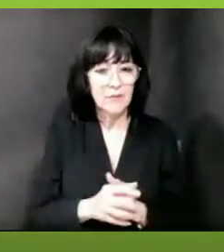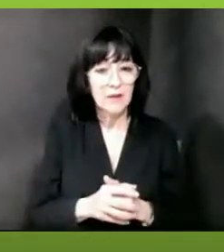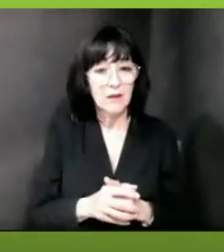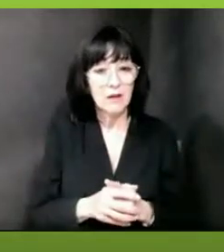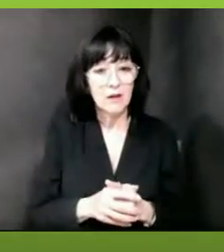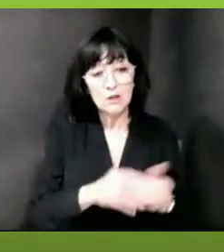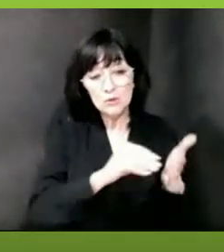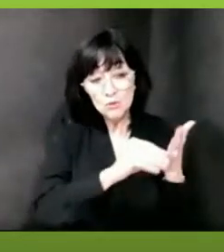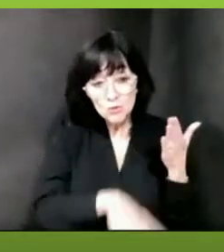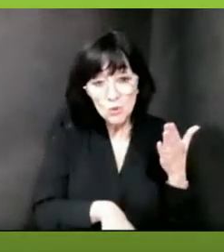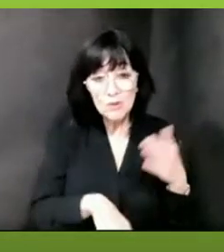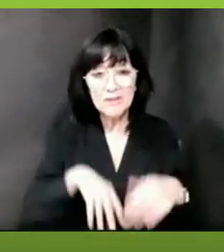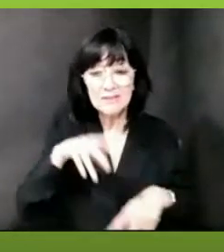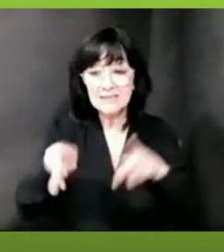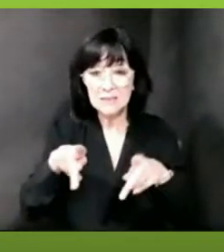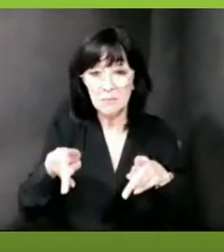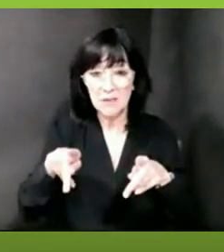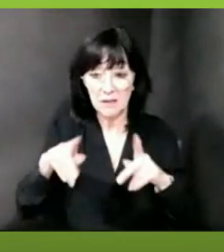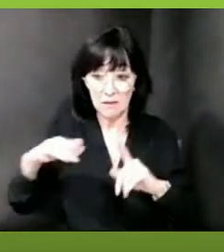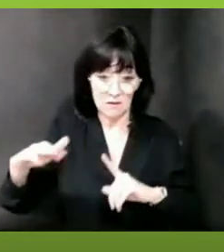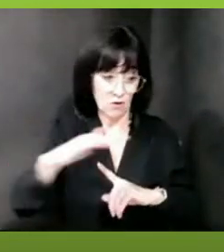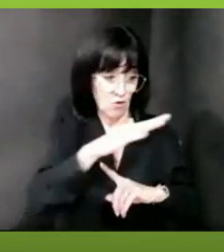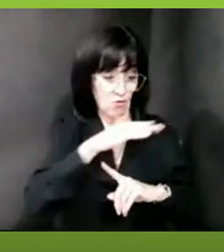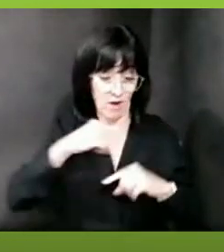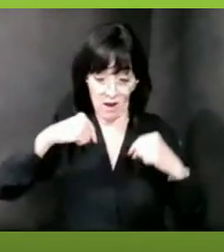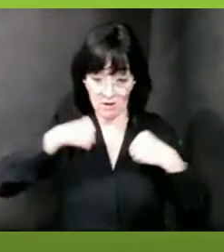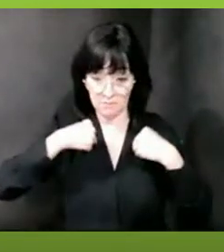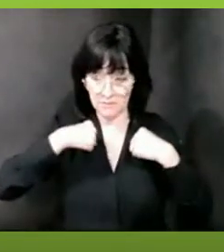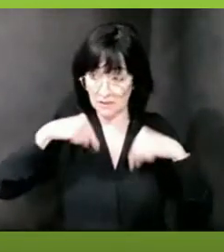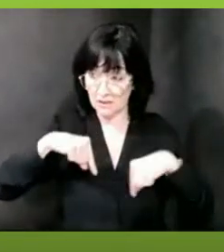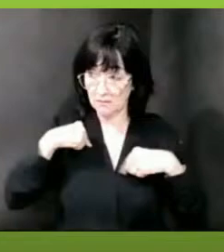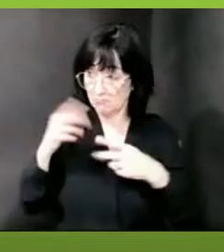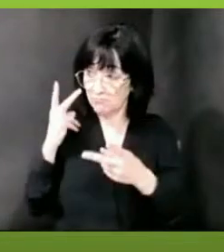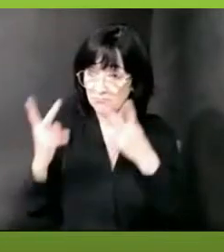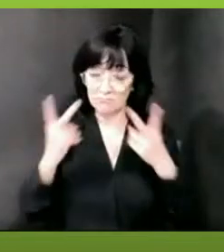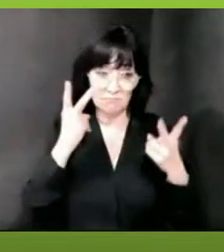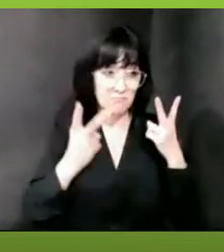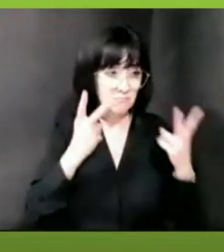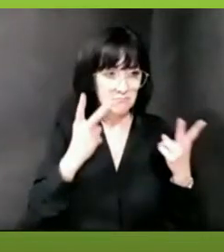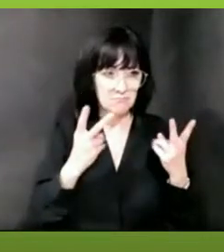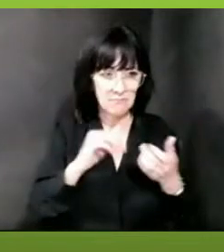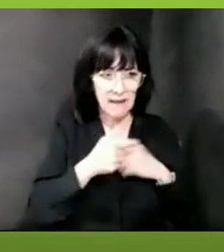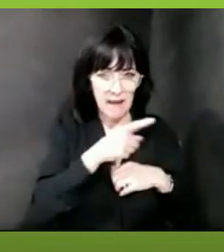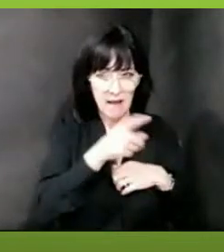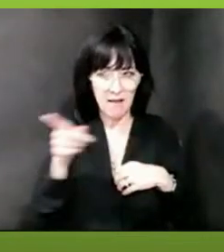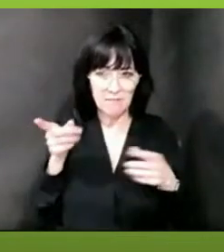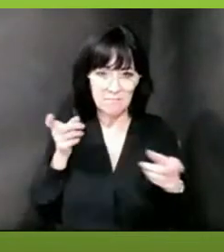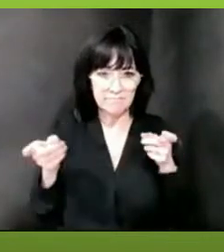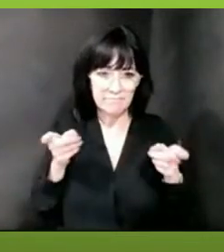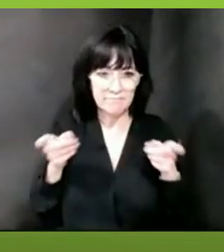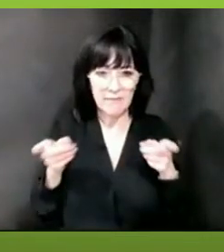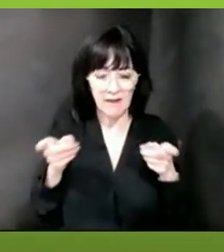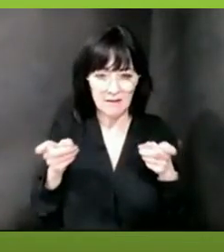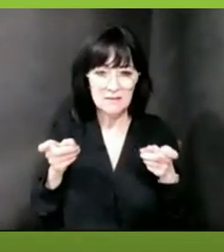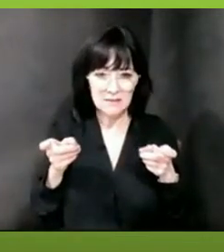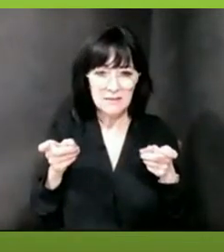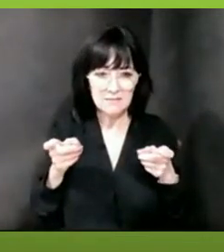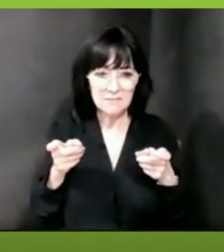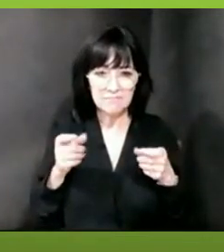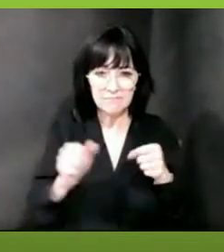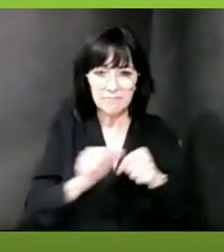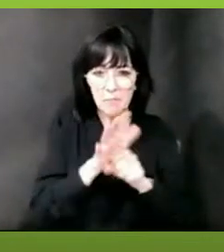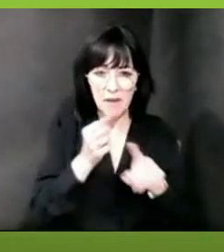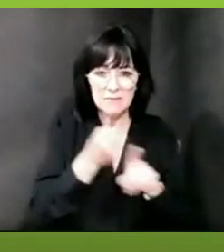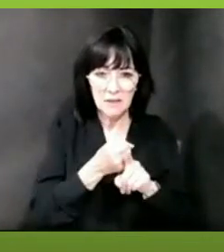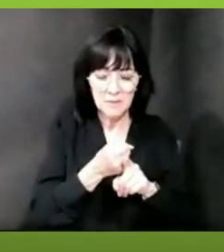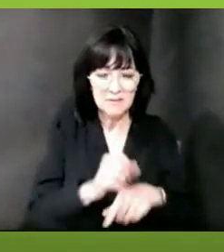just people around me are dealing with the pandemic. I know at a high school level, it's been rough.